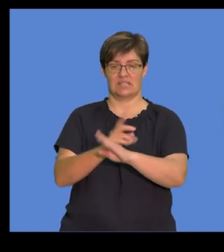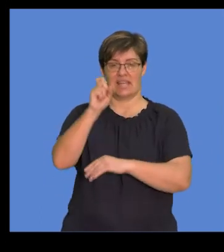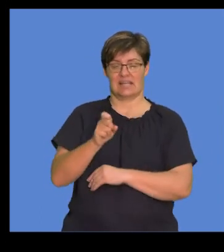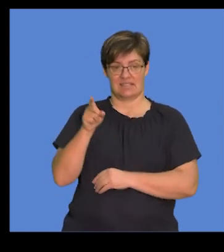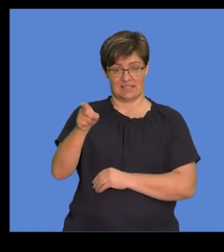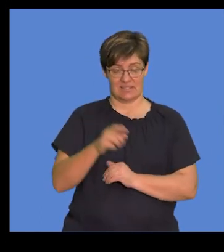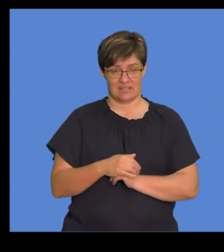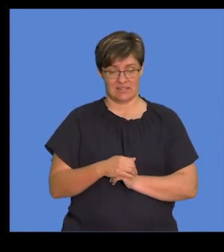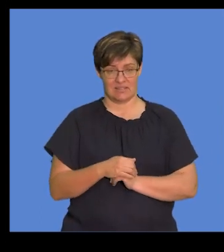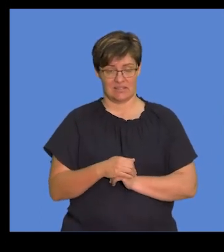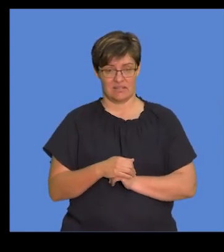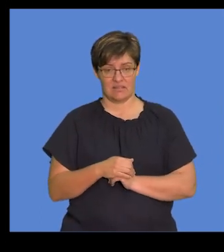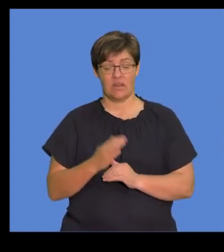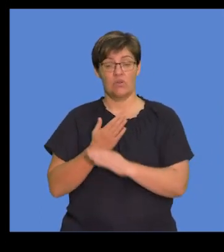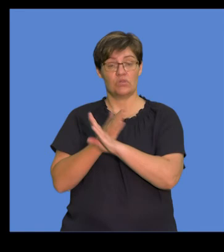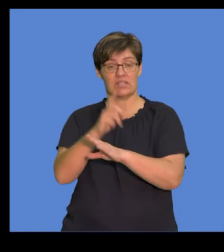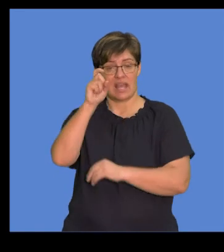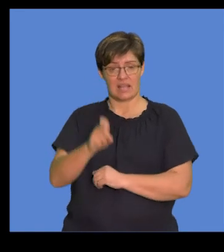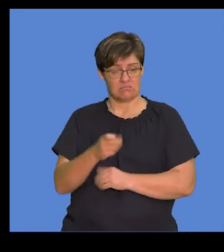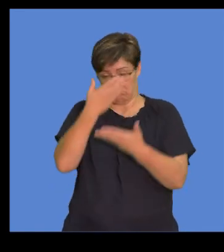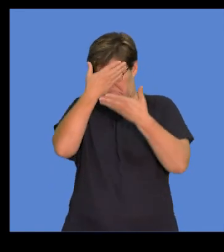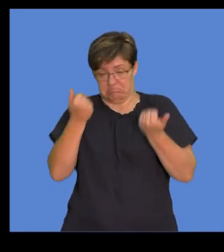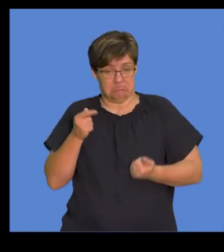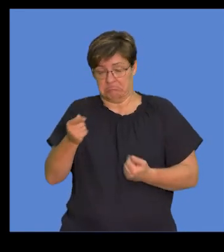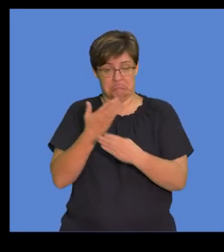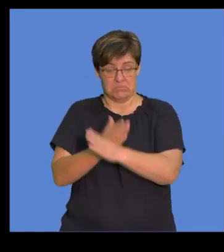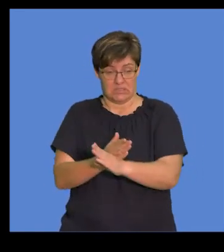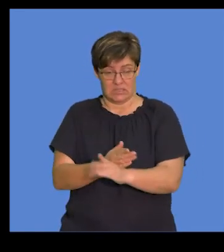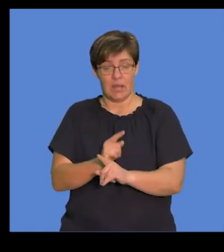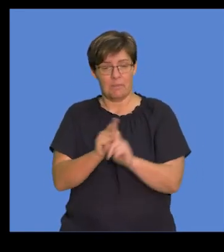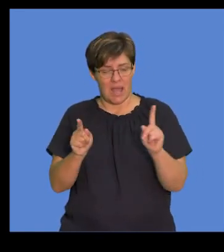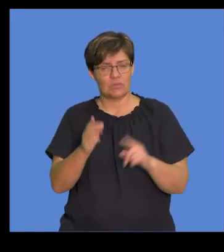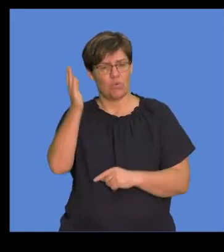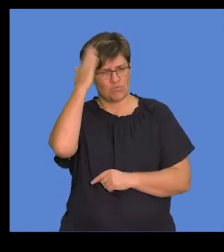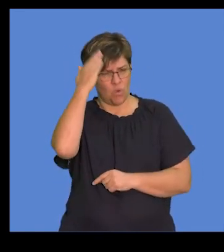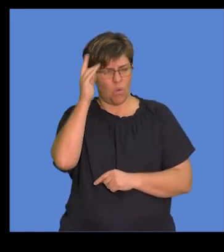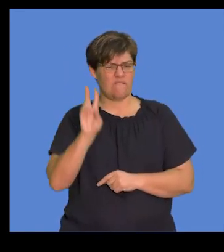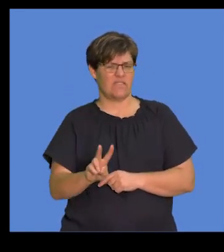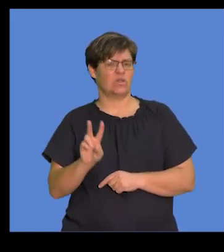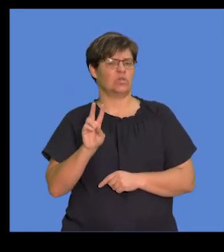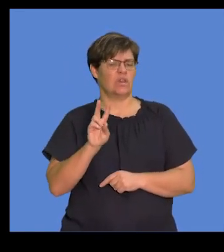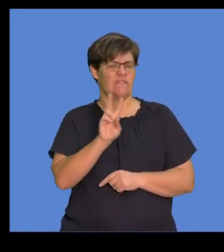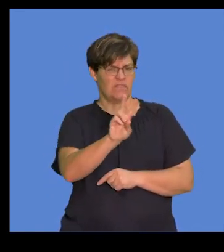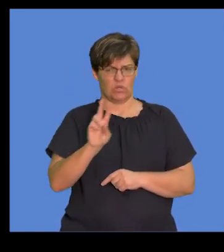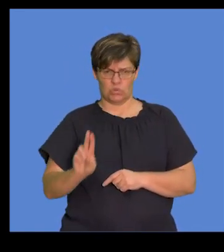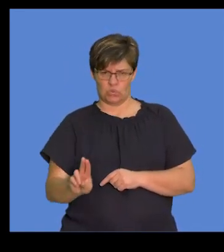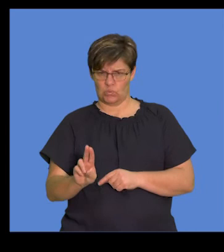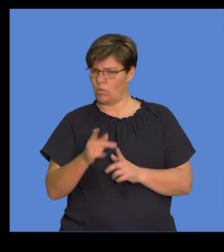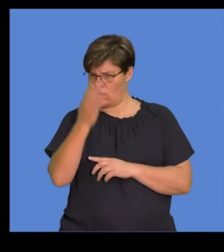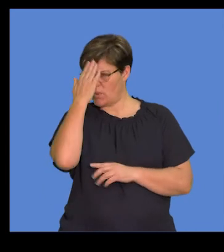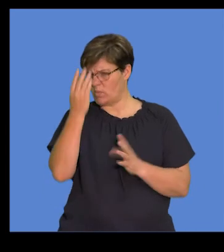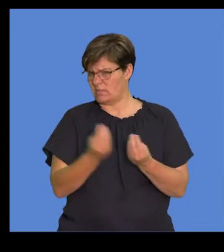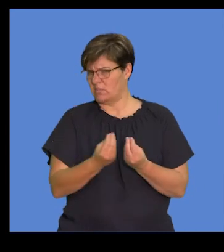now we want the resistance of X, right? Resistor X is of a known resistance, but we know something about V2,